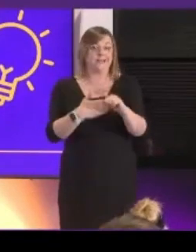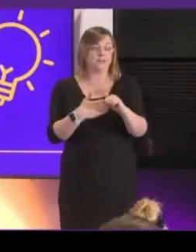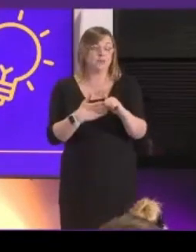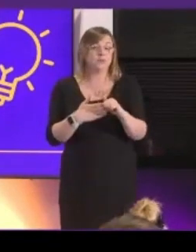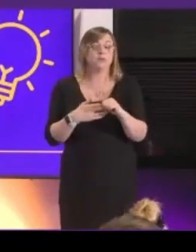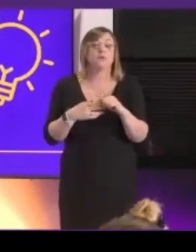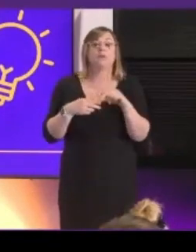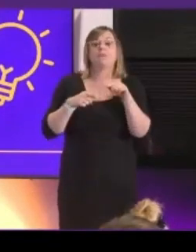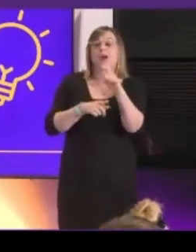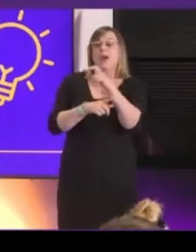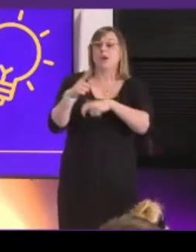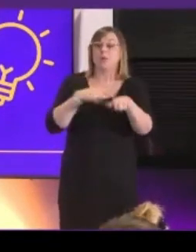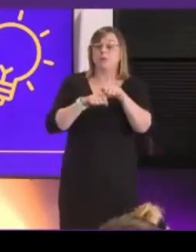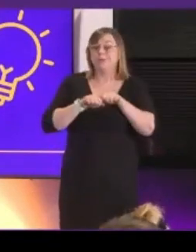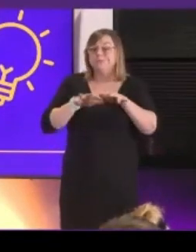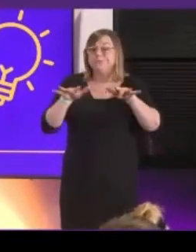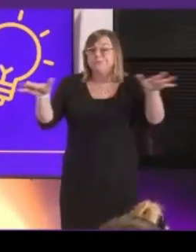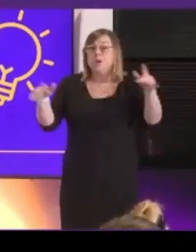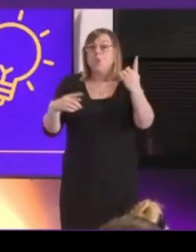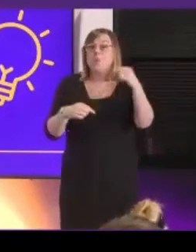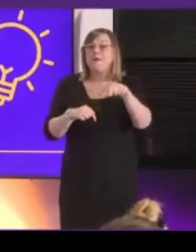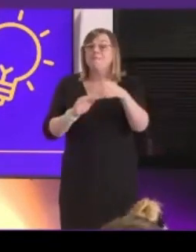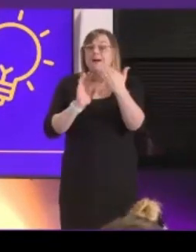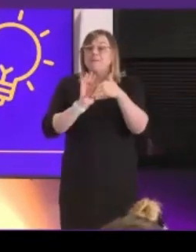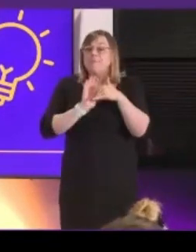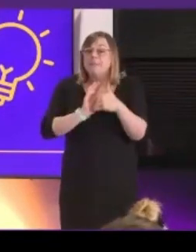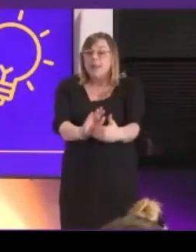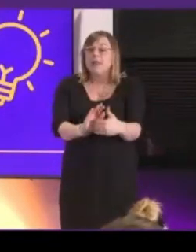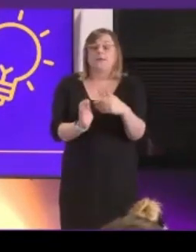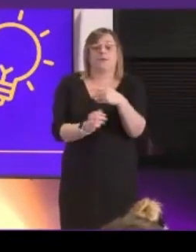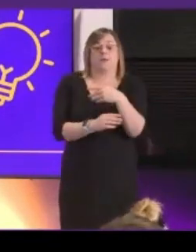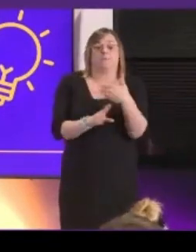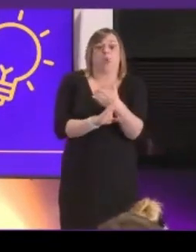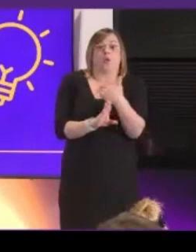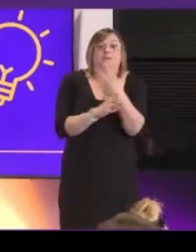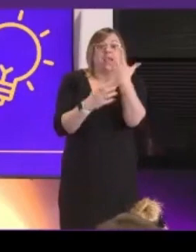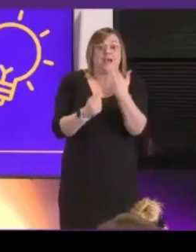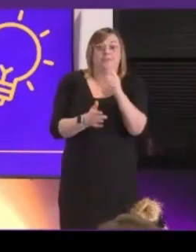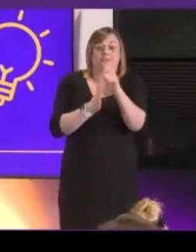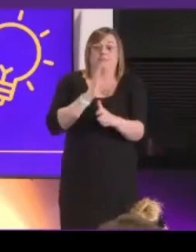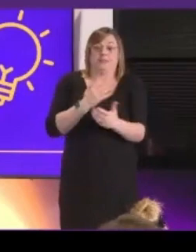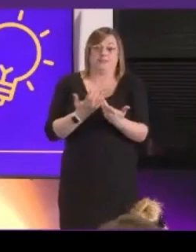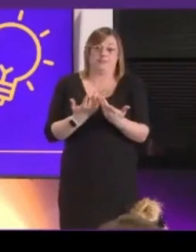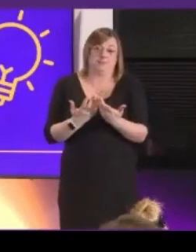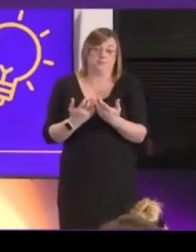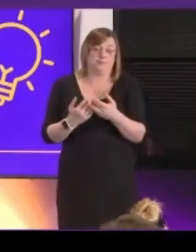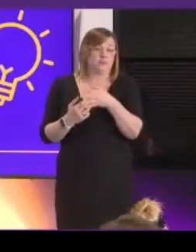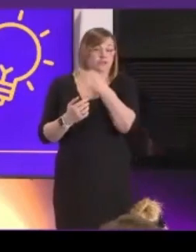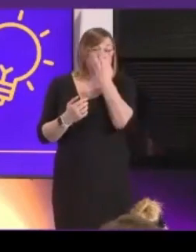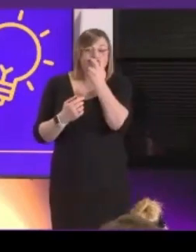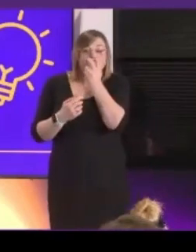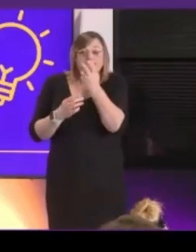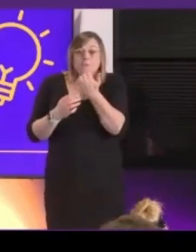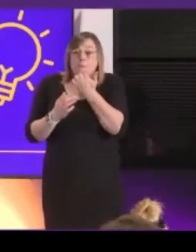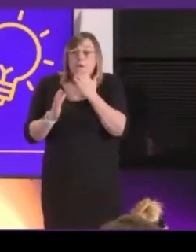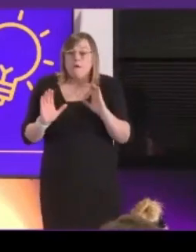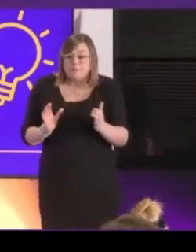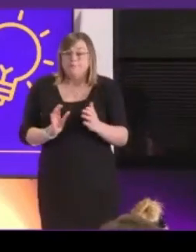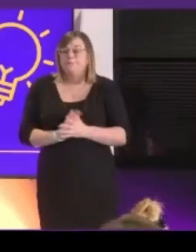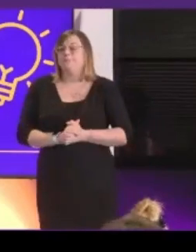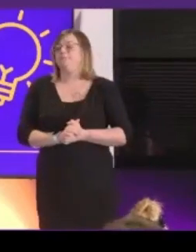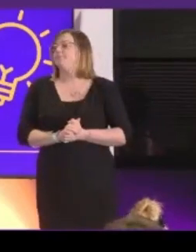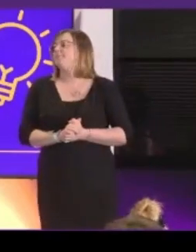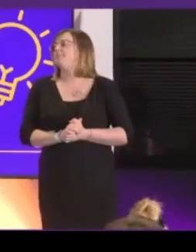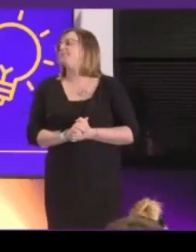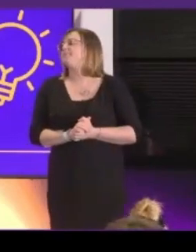that community reaches 1.5 million employees with disability. And that really is just the tip of the iceberg. So the first